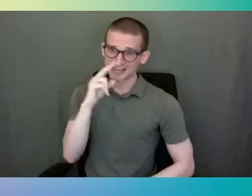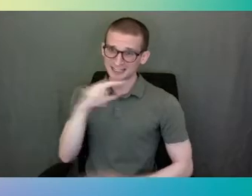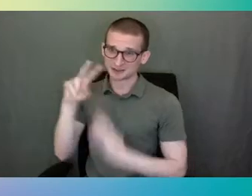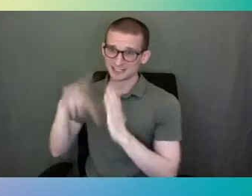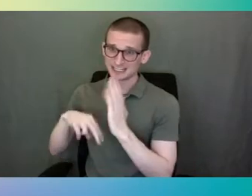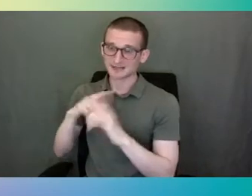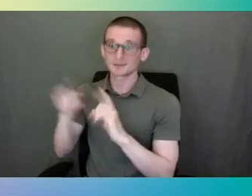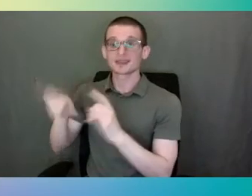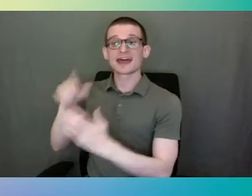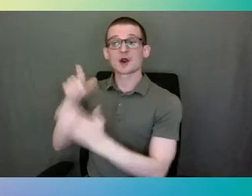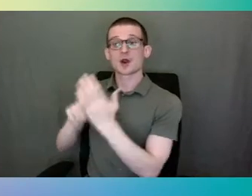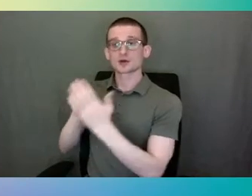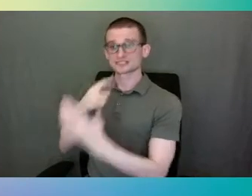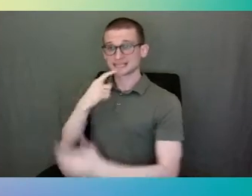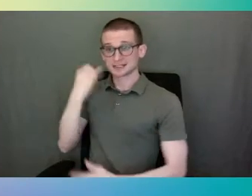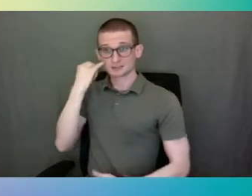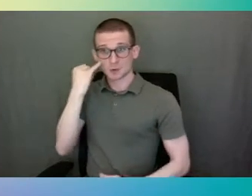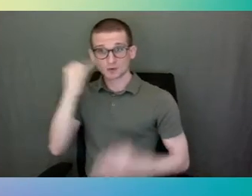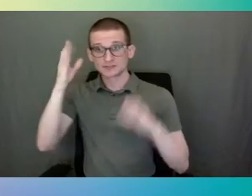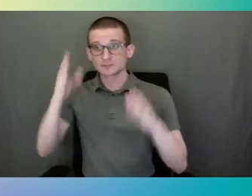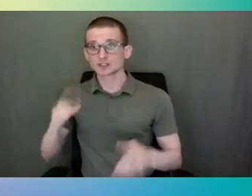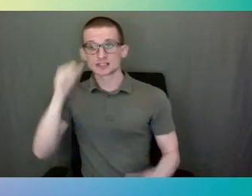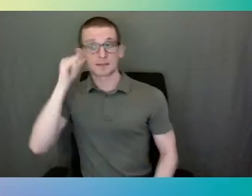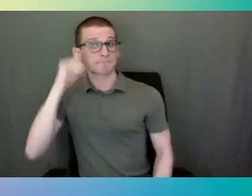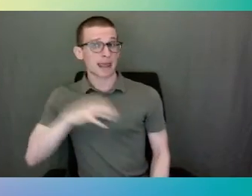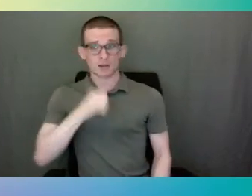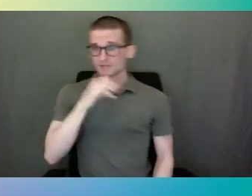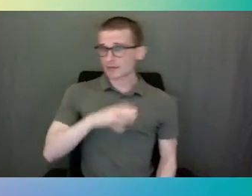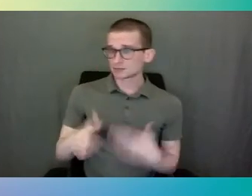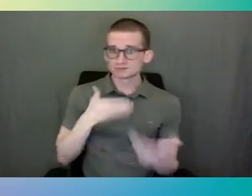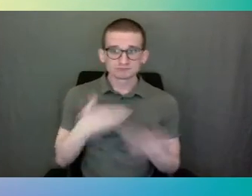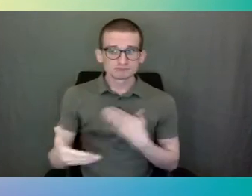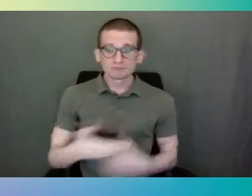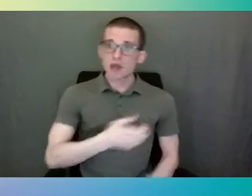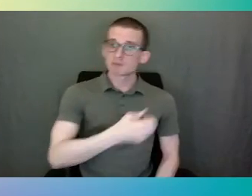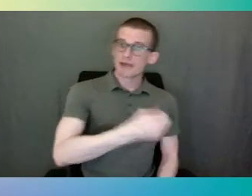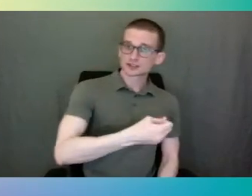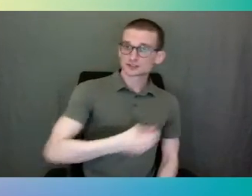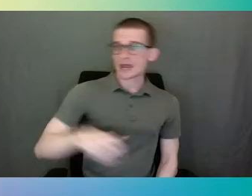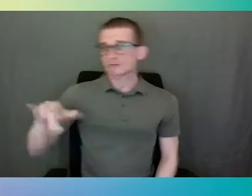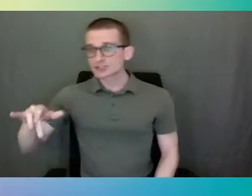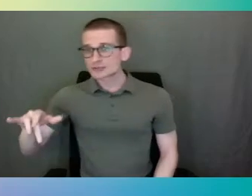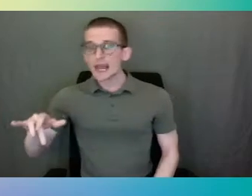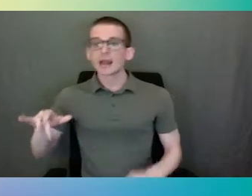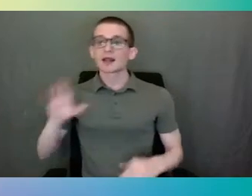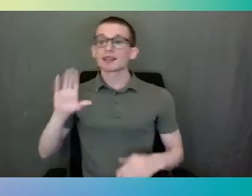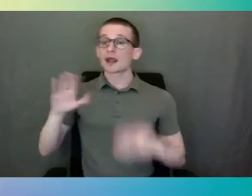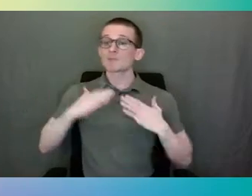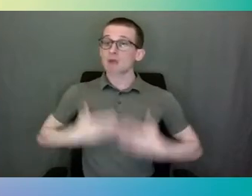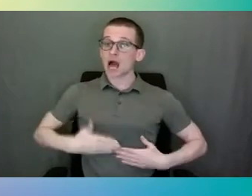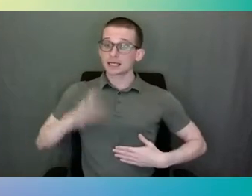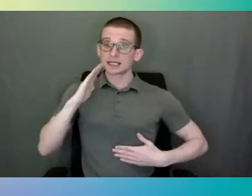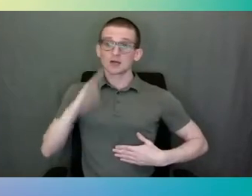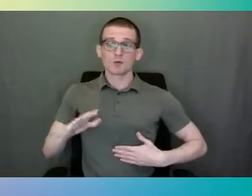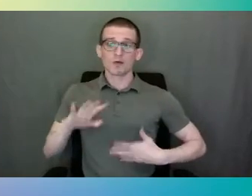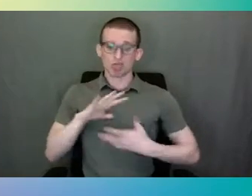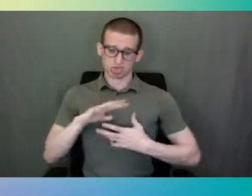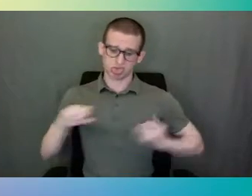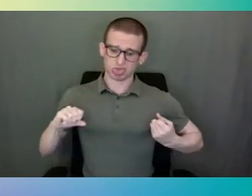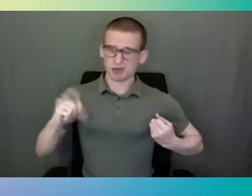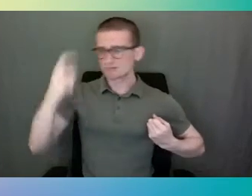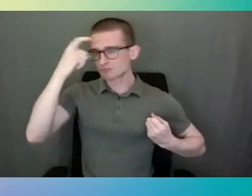a person masturbates, whether they be male or female, it is going to break down their body, it is going to destroy their brain,